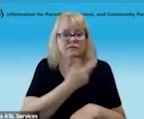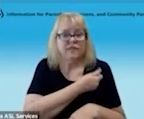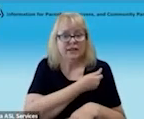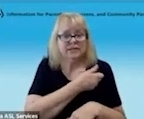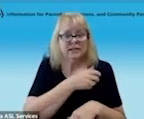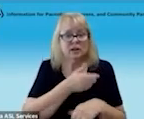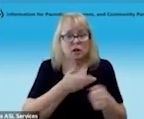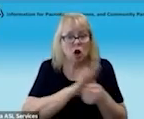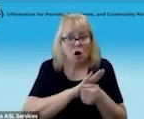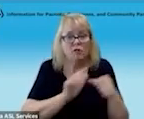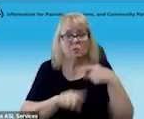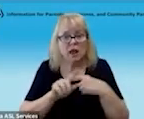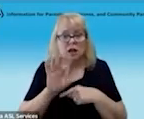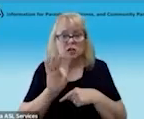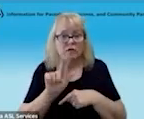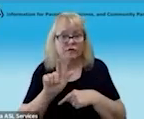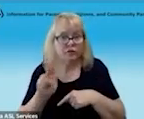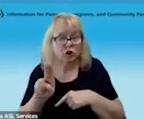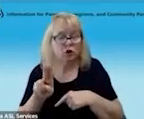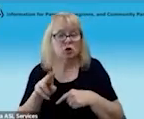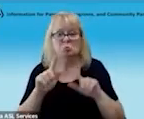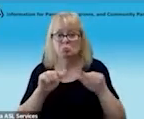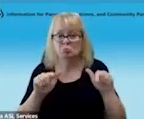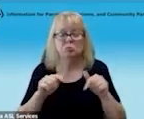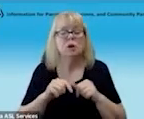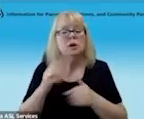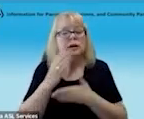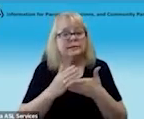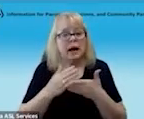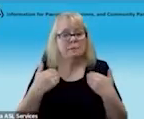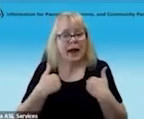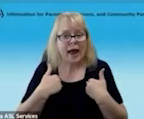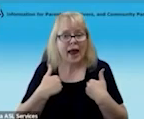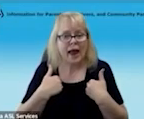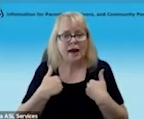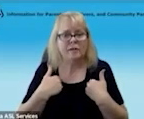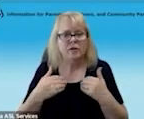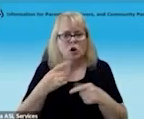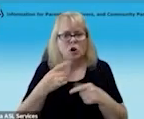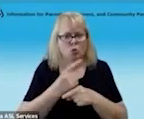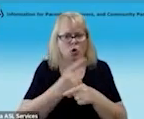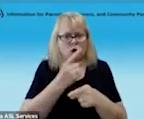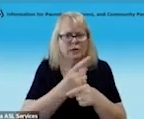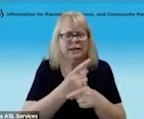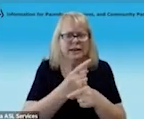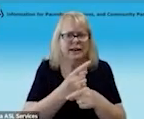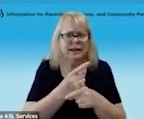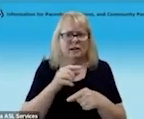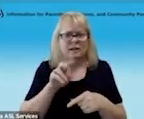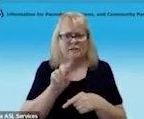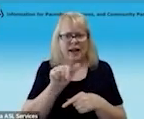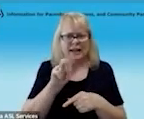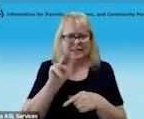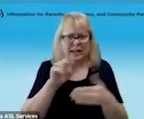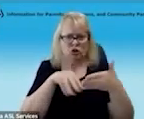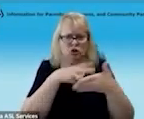at the same time as they get other vaccines? Yes, children can get a COVID-19 vaccine and other vaccines, including